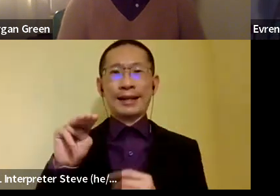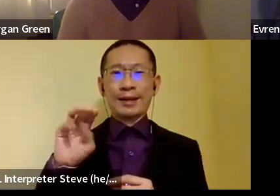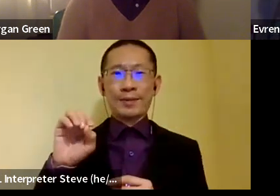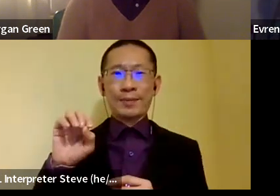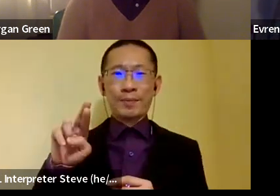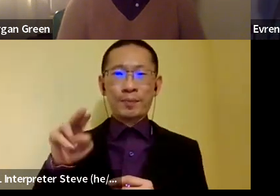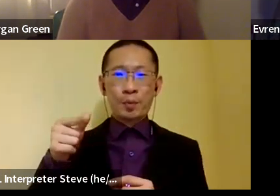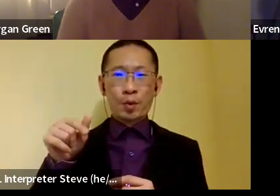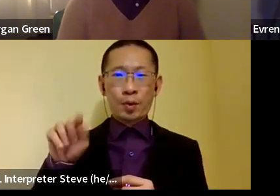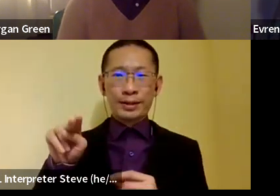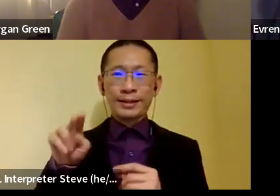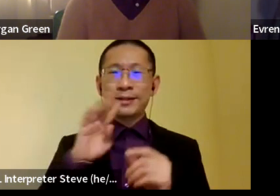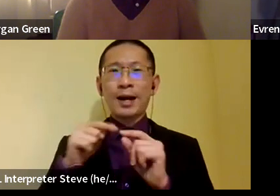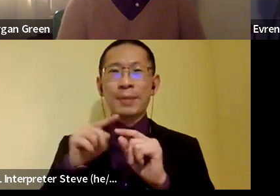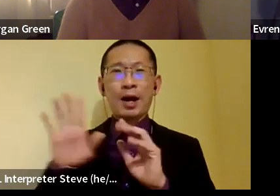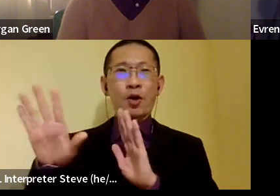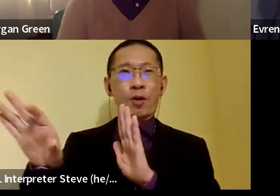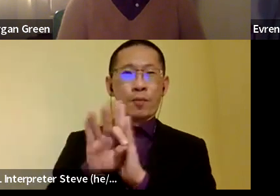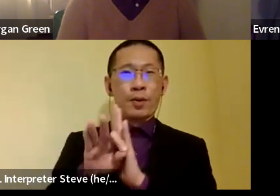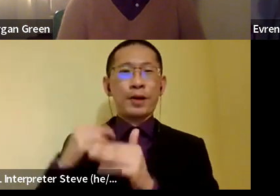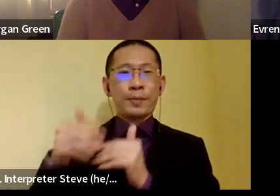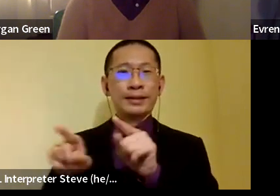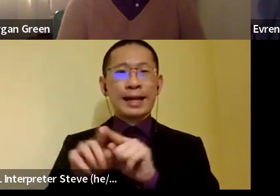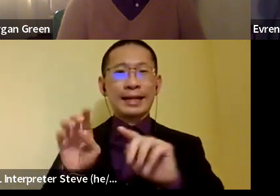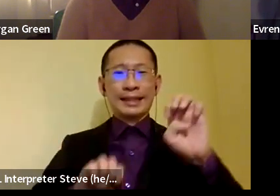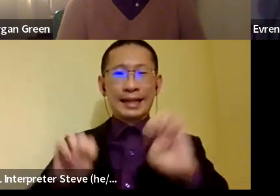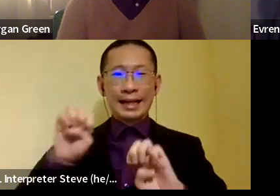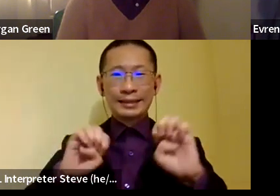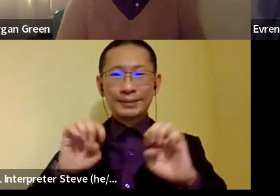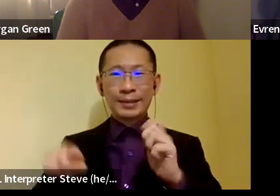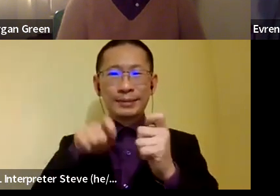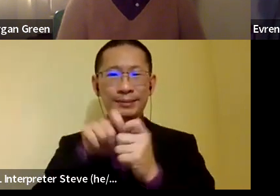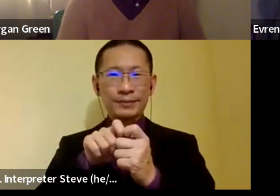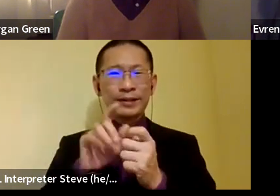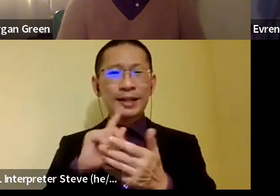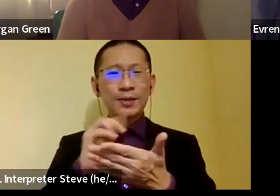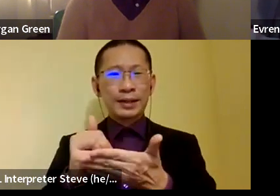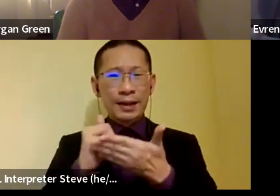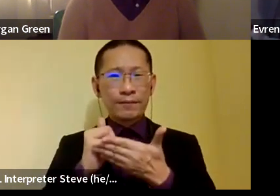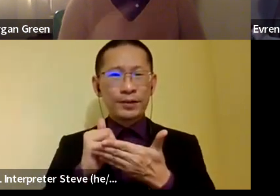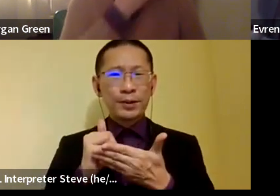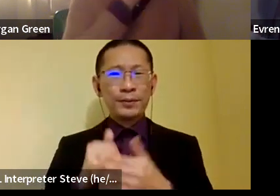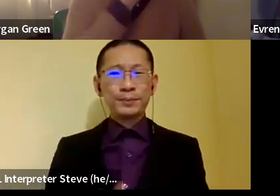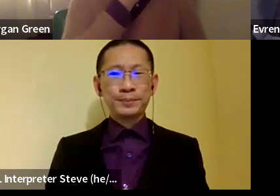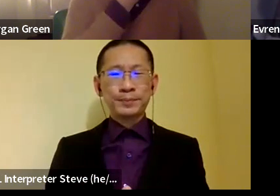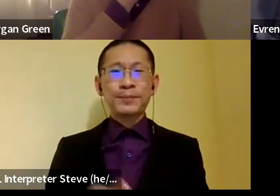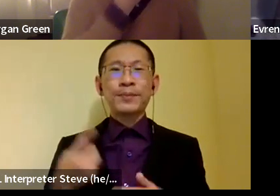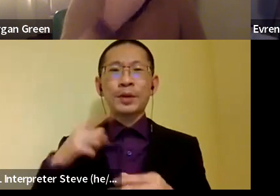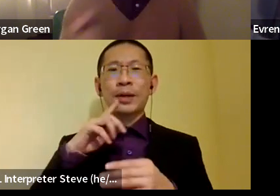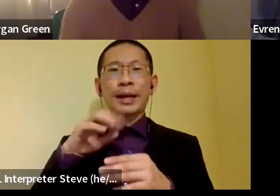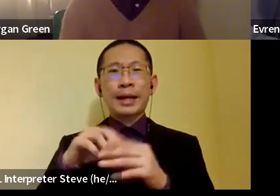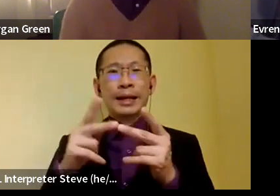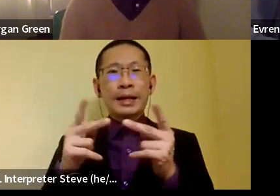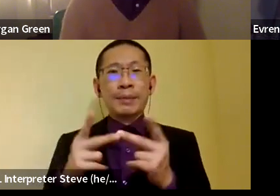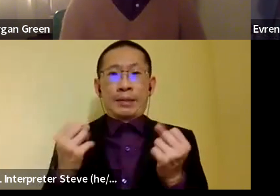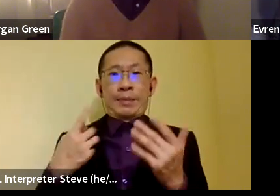about her appointment and her process as an experiment specifically is really helpful, is, you know, we're in a place where a lot